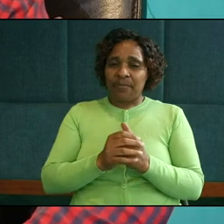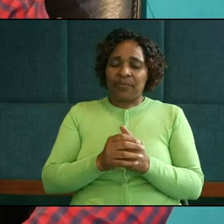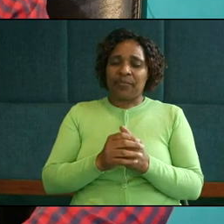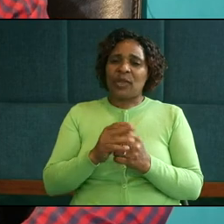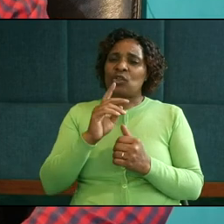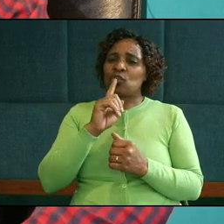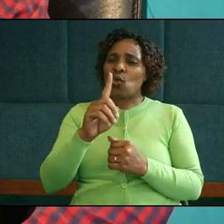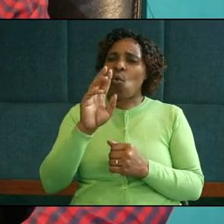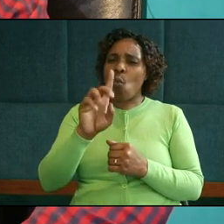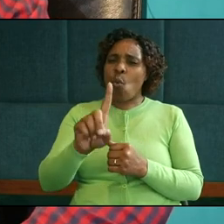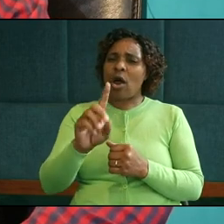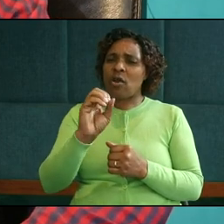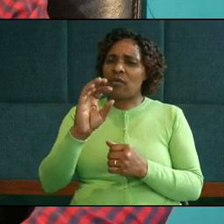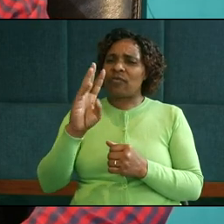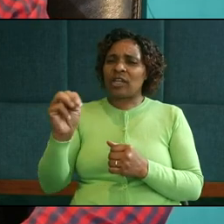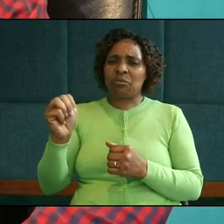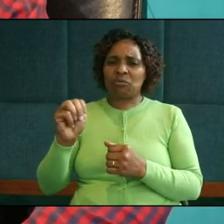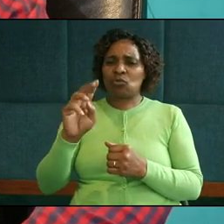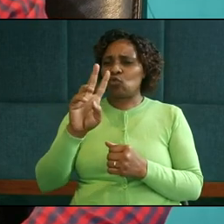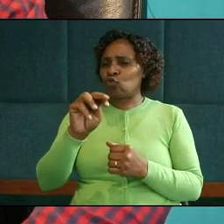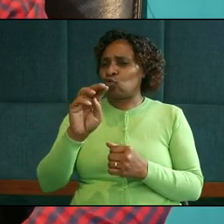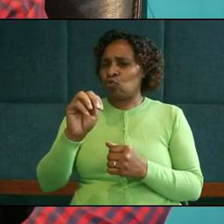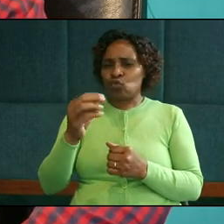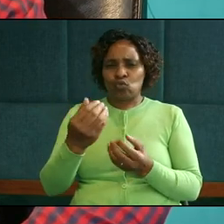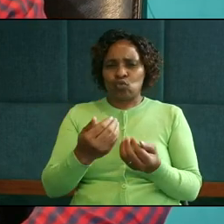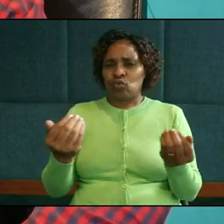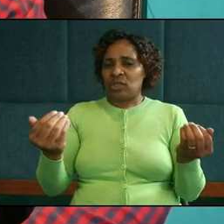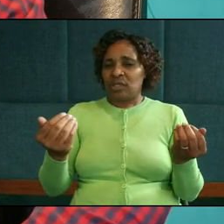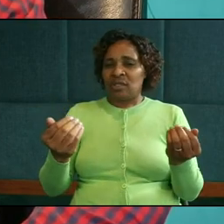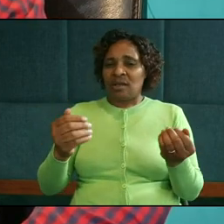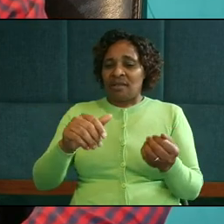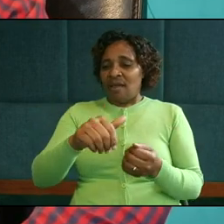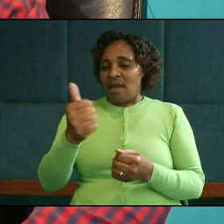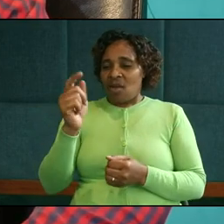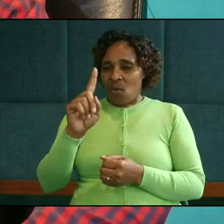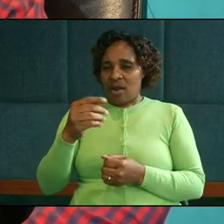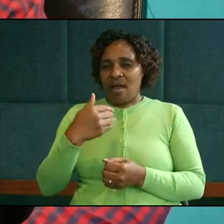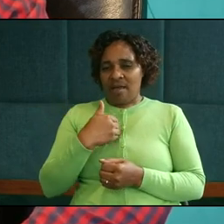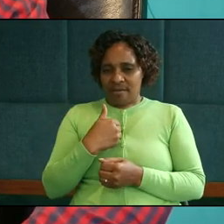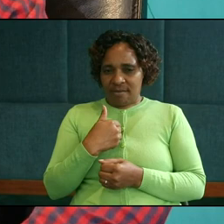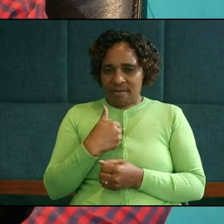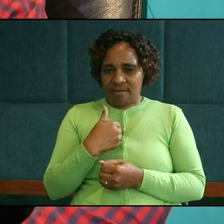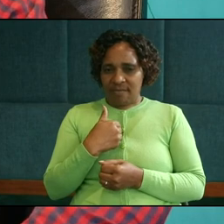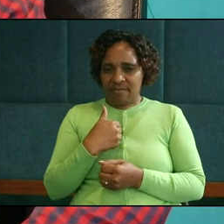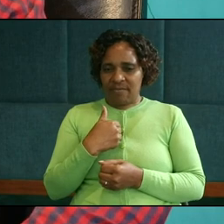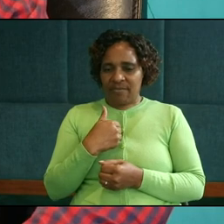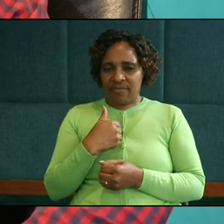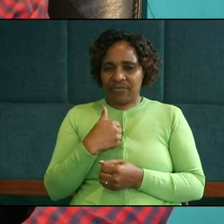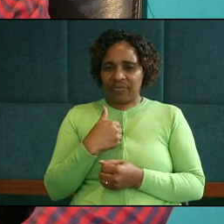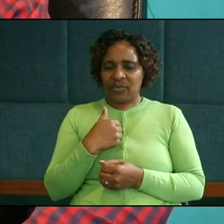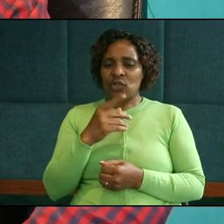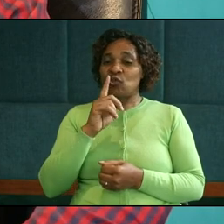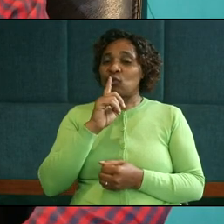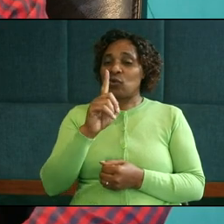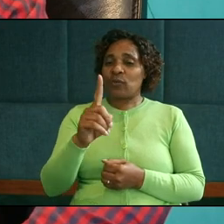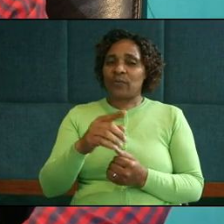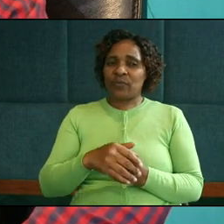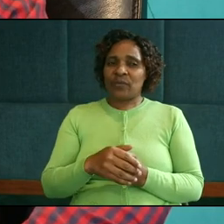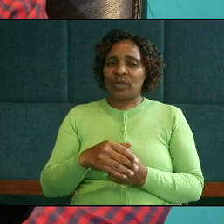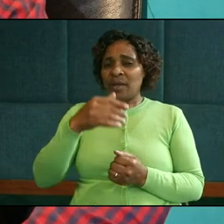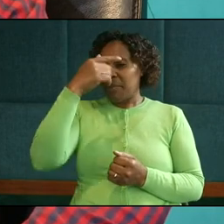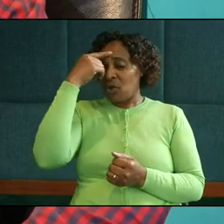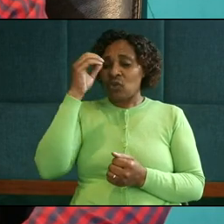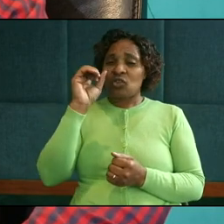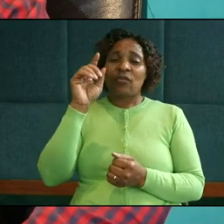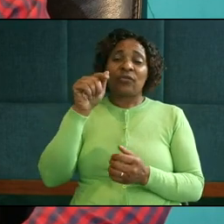So one of them had no children and the other had children. So because